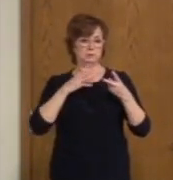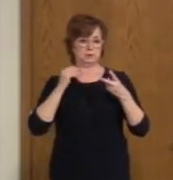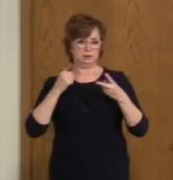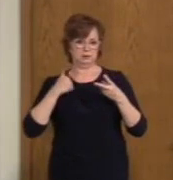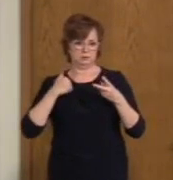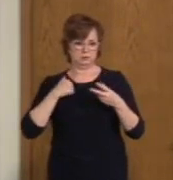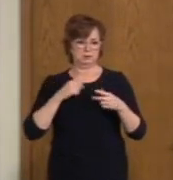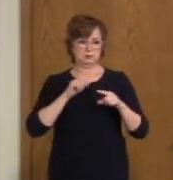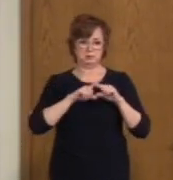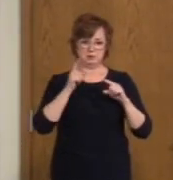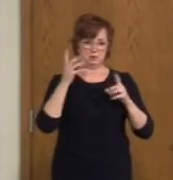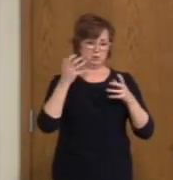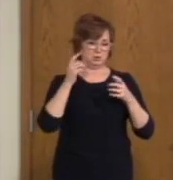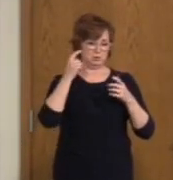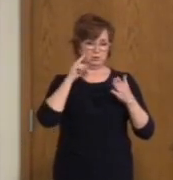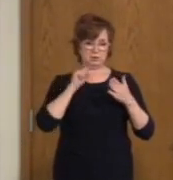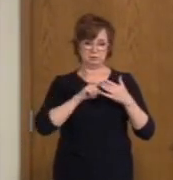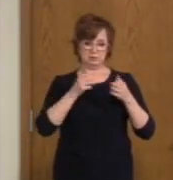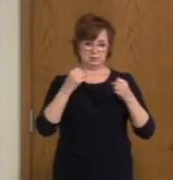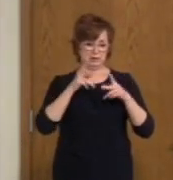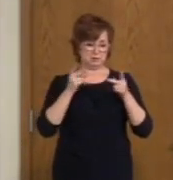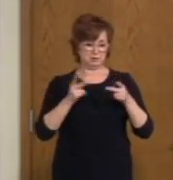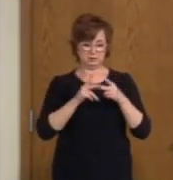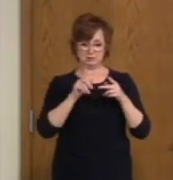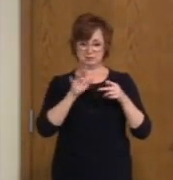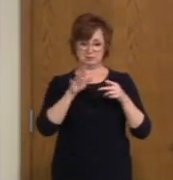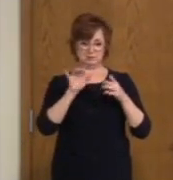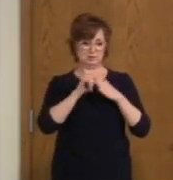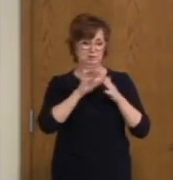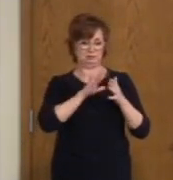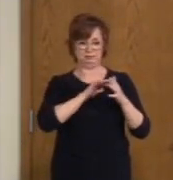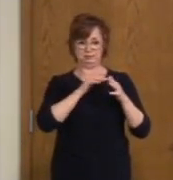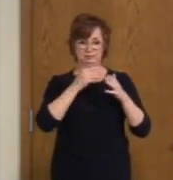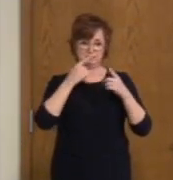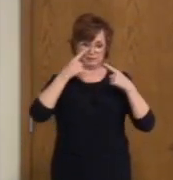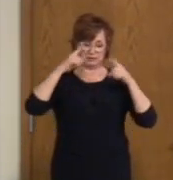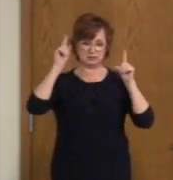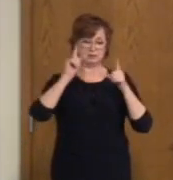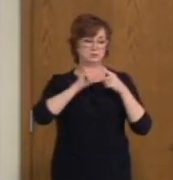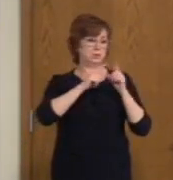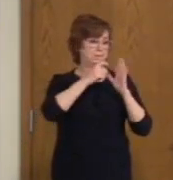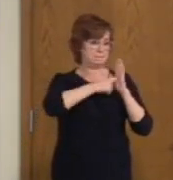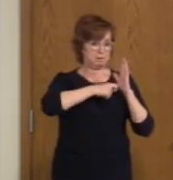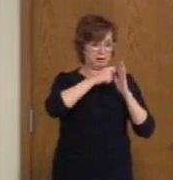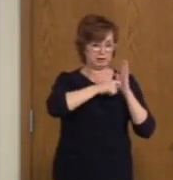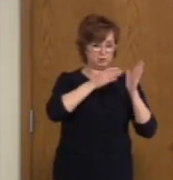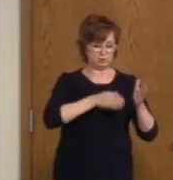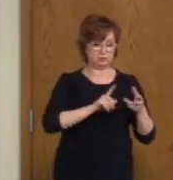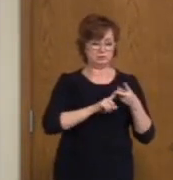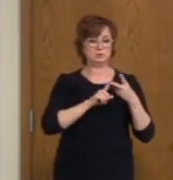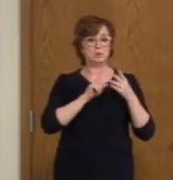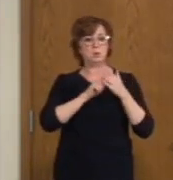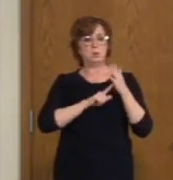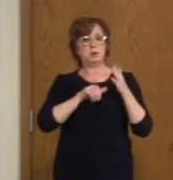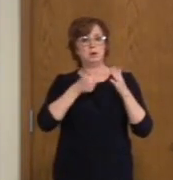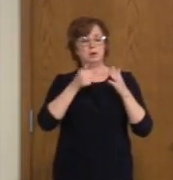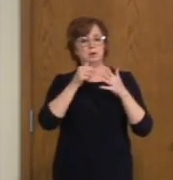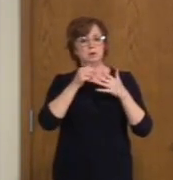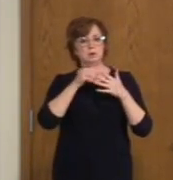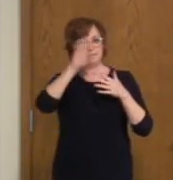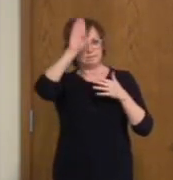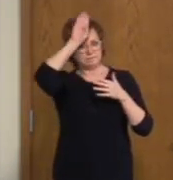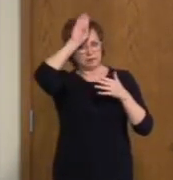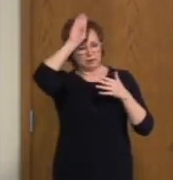very safe throughout this pandemic. You think of the mining workplaces in this province. You think of the essential services that are being provided in our